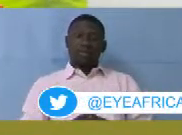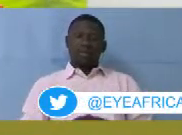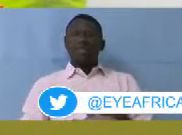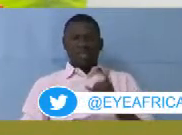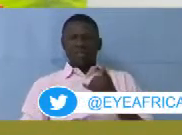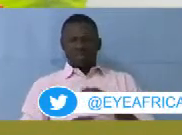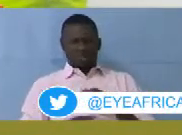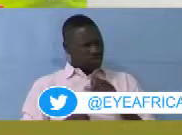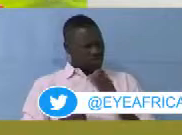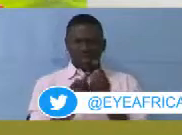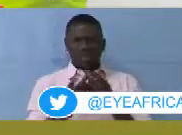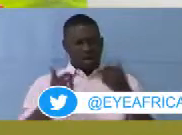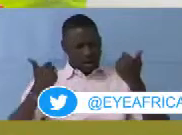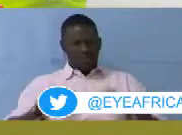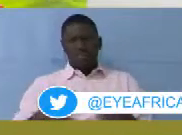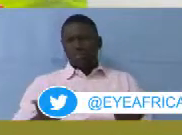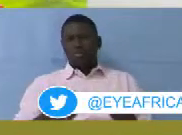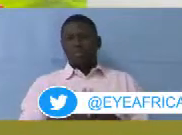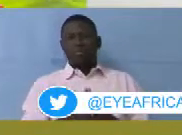Okay.